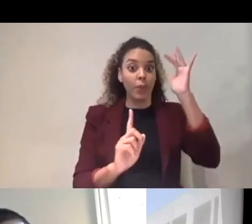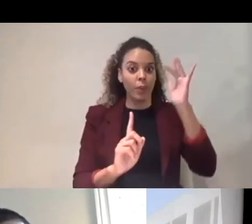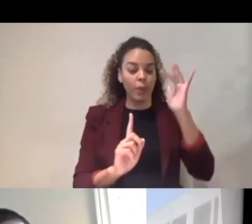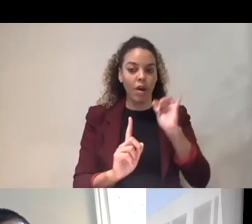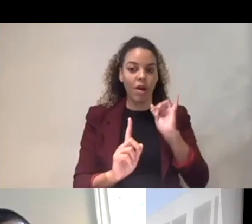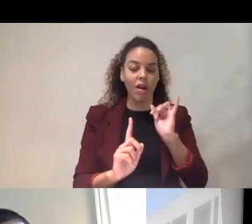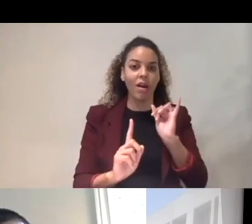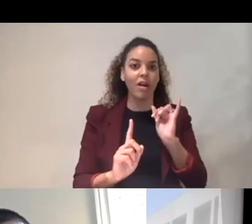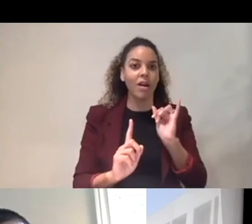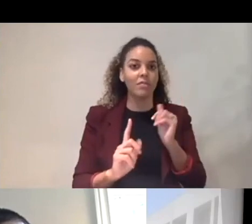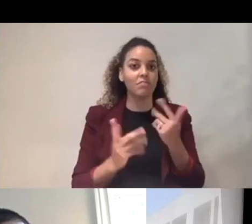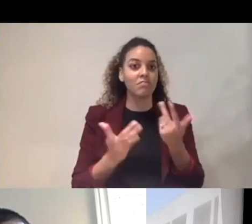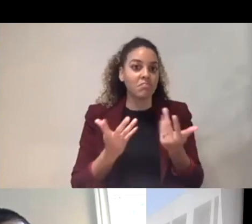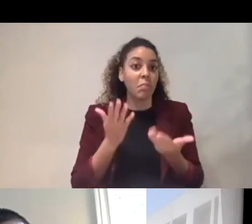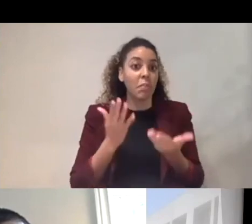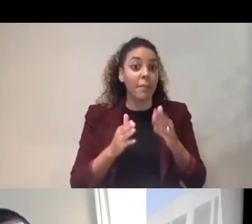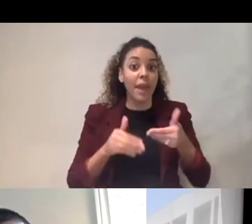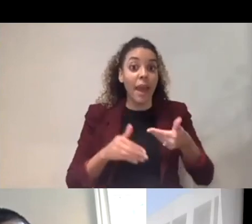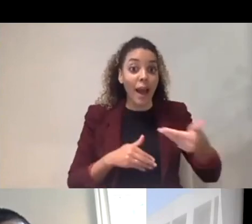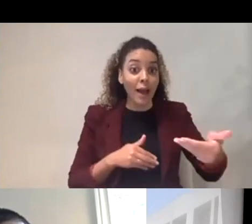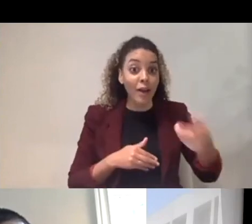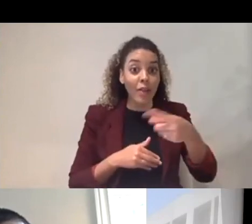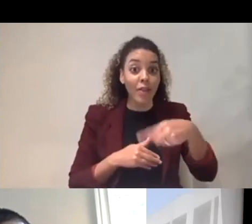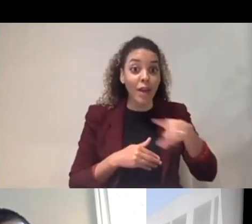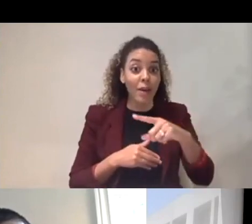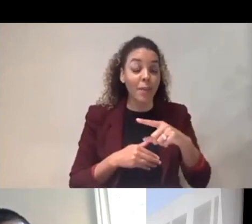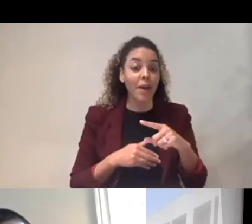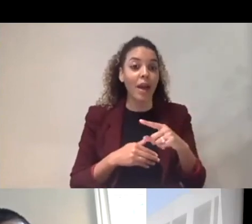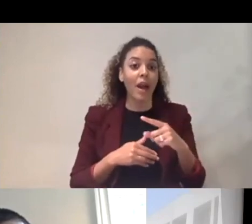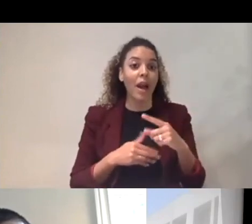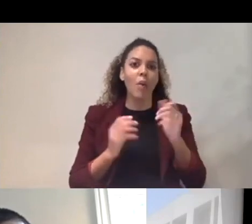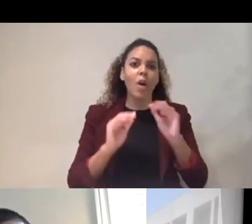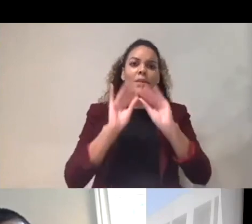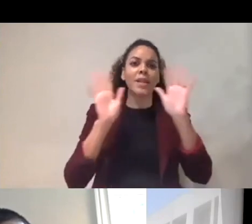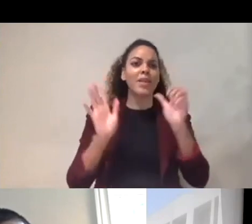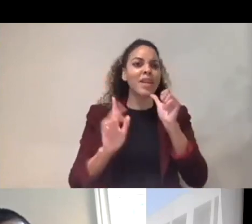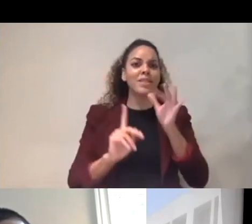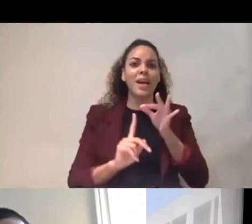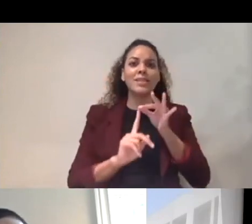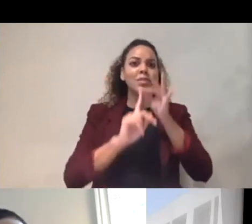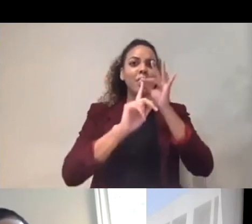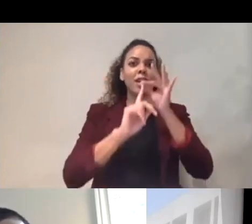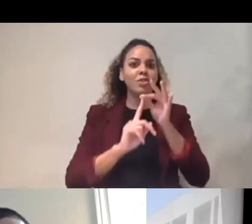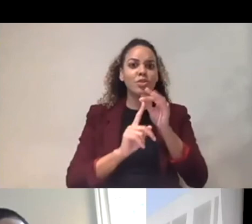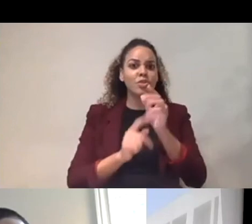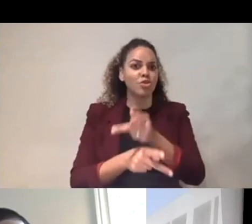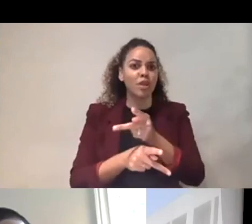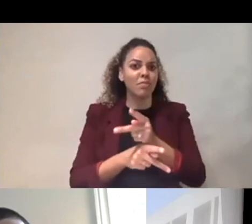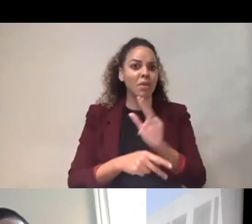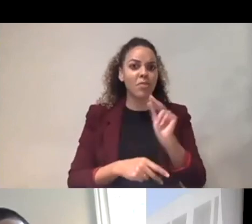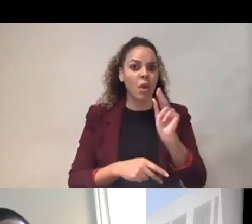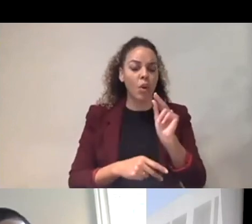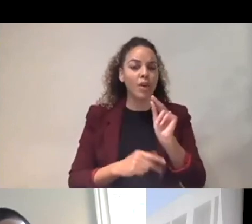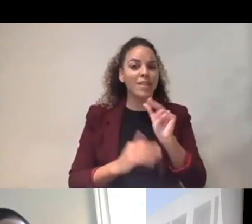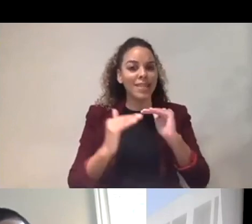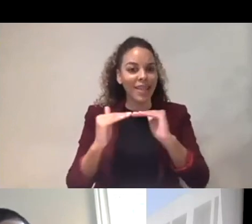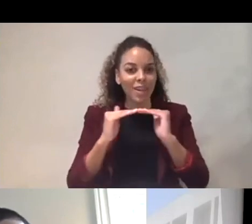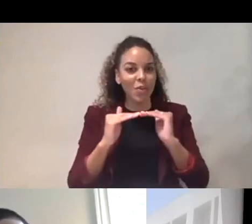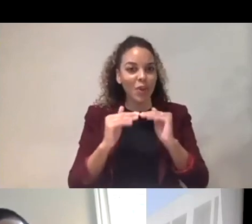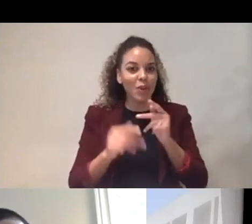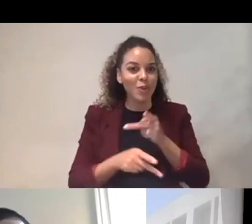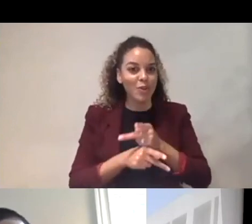you may be able to employ them. And I want to be clear, that's not special treatment, that's equal treatment. And that's what we're talking about. These